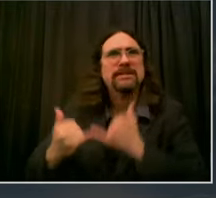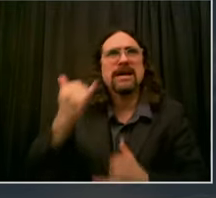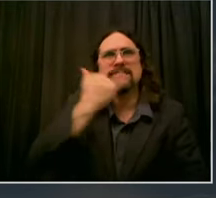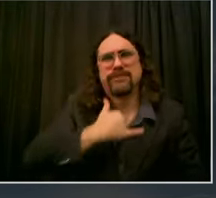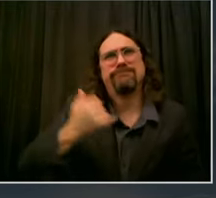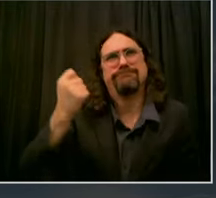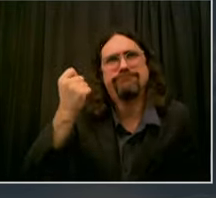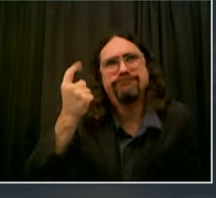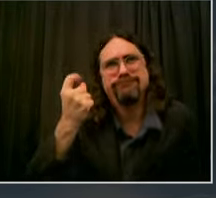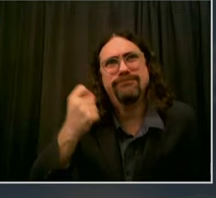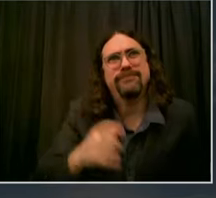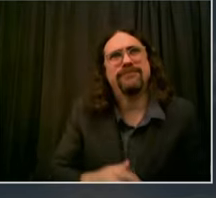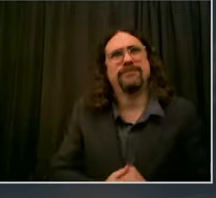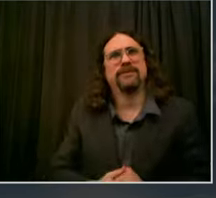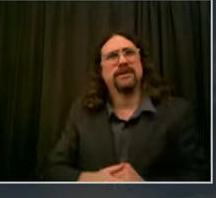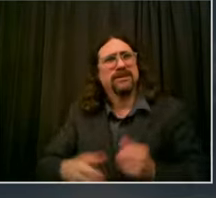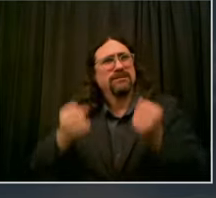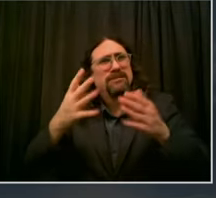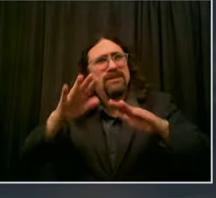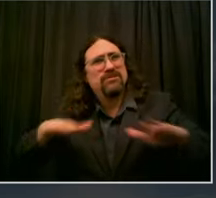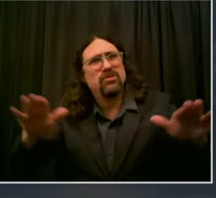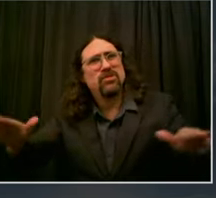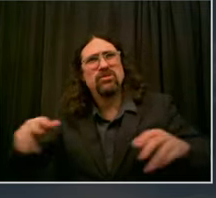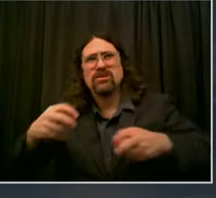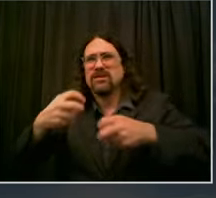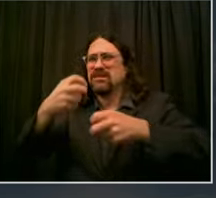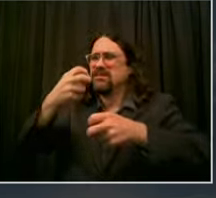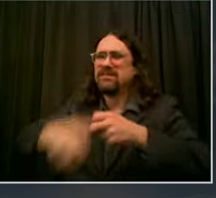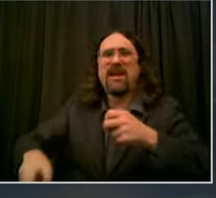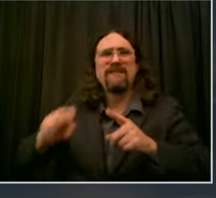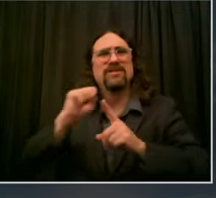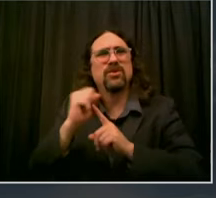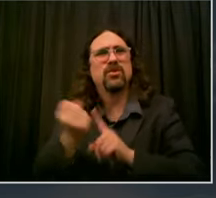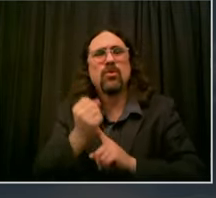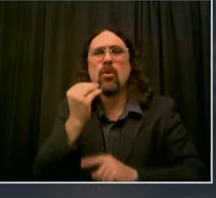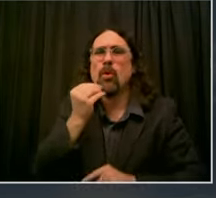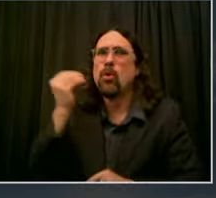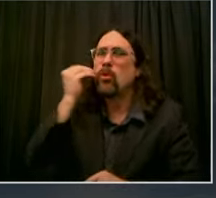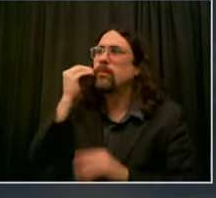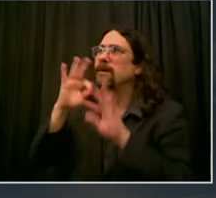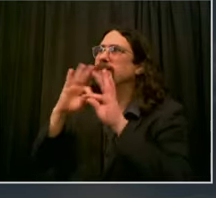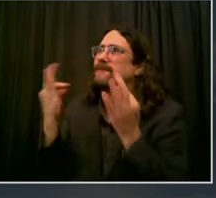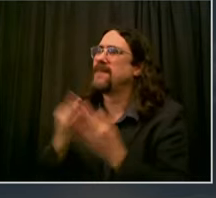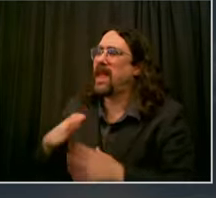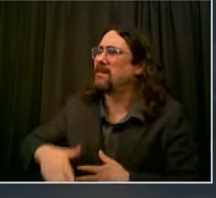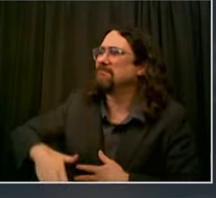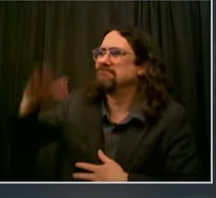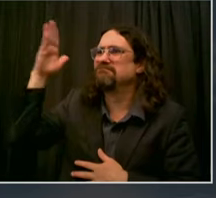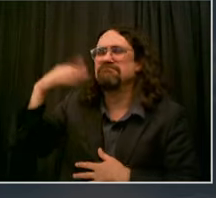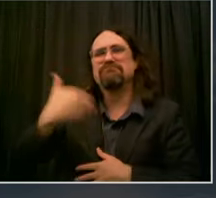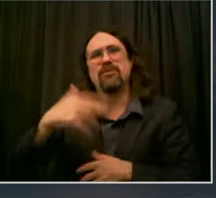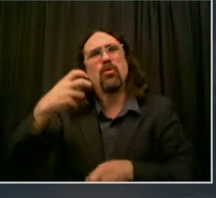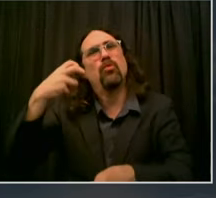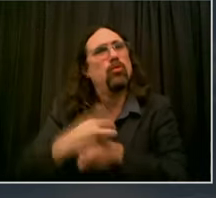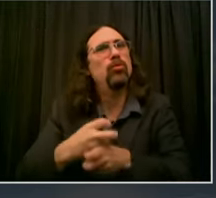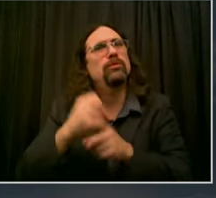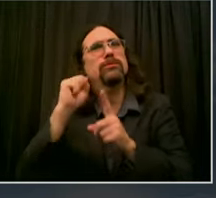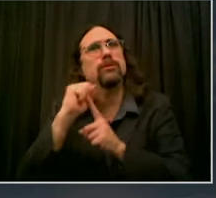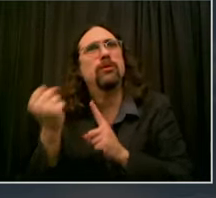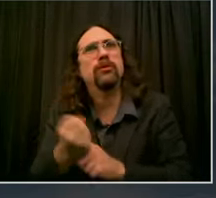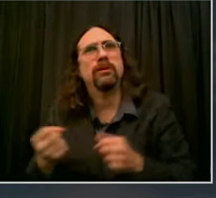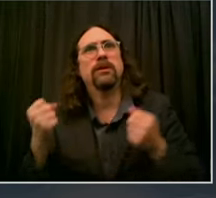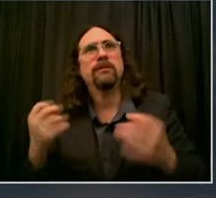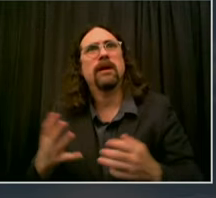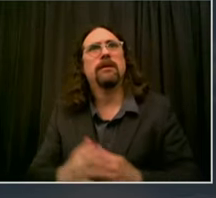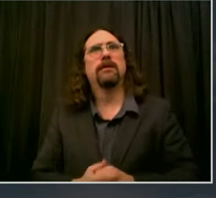reports when mothers call us and say, I don't know what to do with this kid. There is an incredible opportunity here, and it's not going to be an opportunity like many